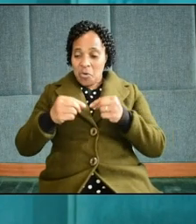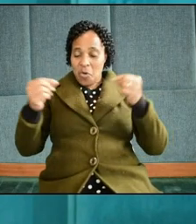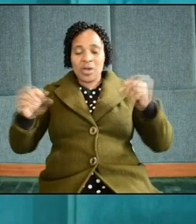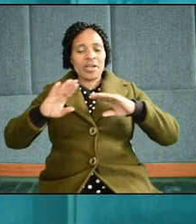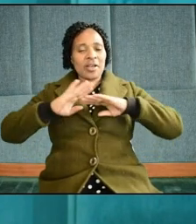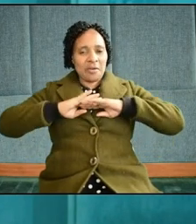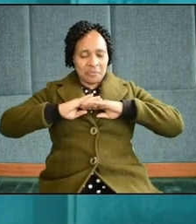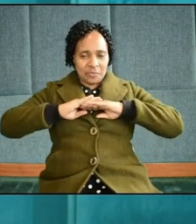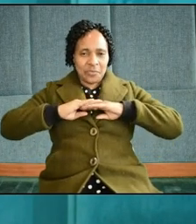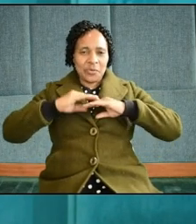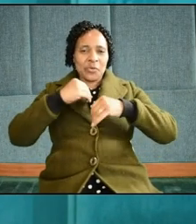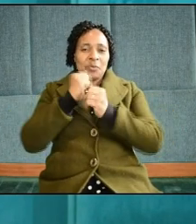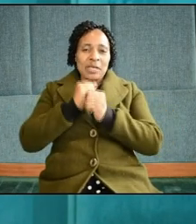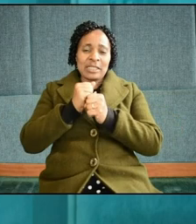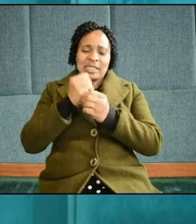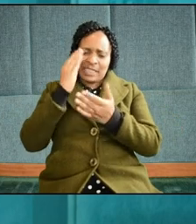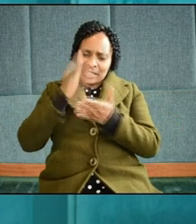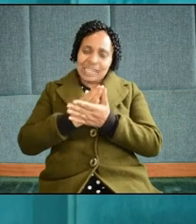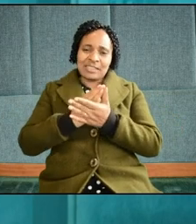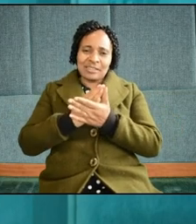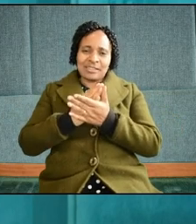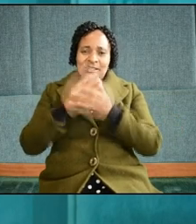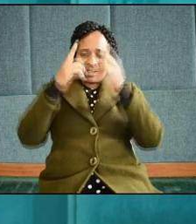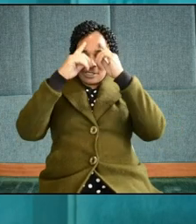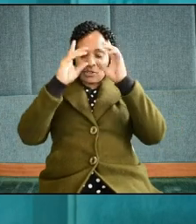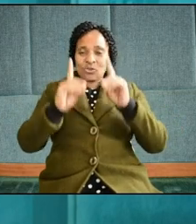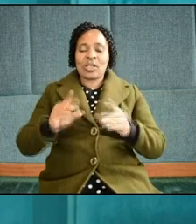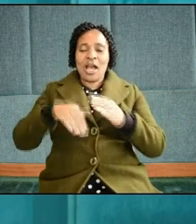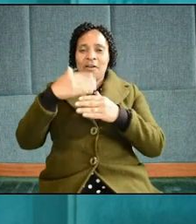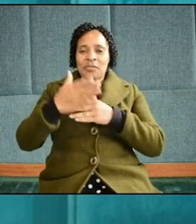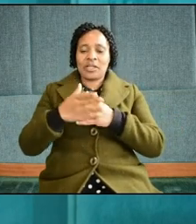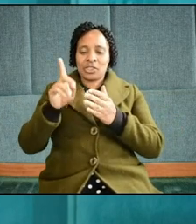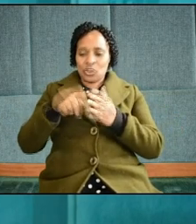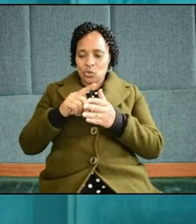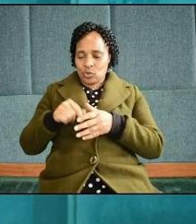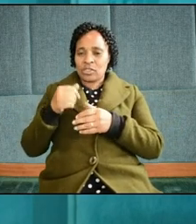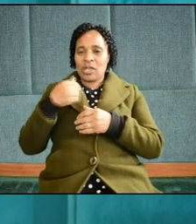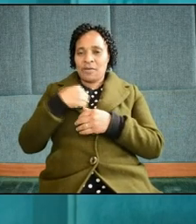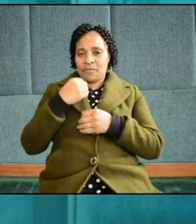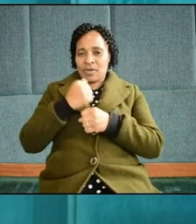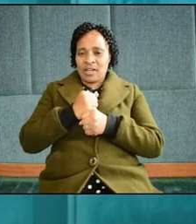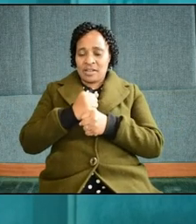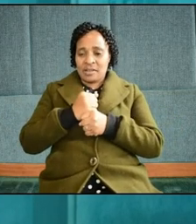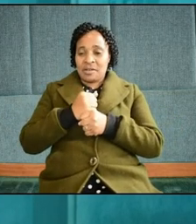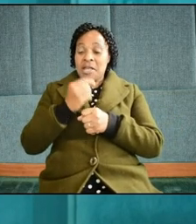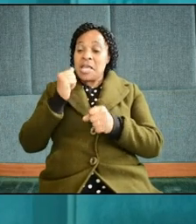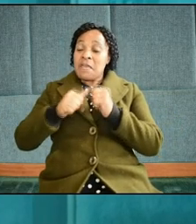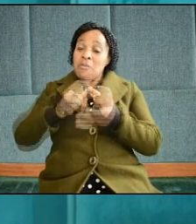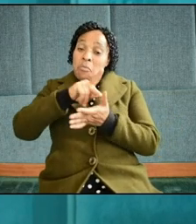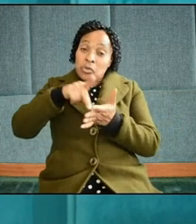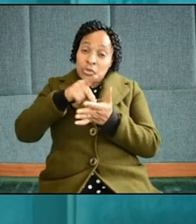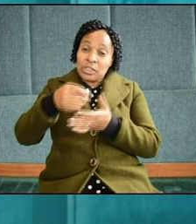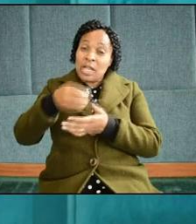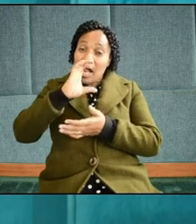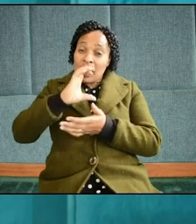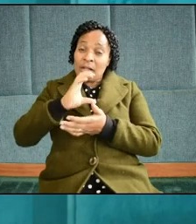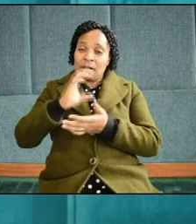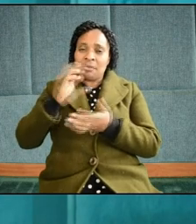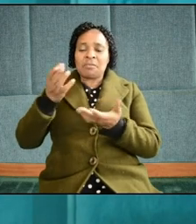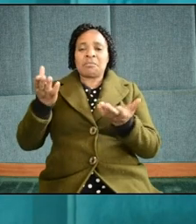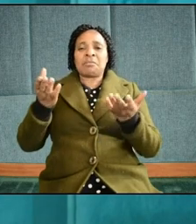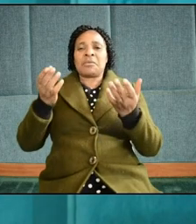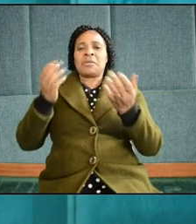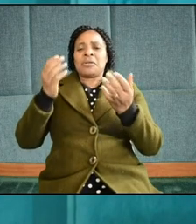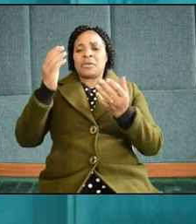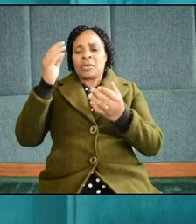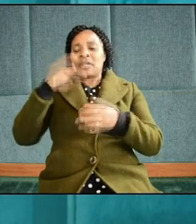to make the right decision after that mistake. For instance, if you take poison, you'll die. Will you wake up and say, oh, you know what, that